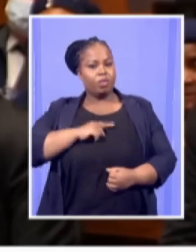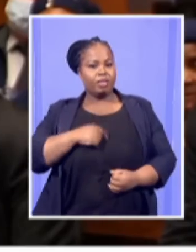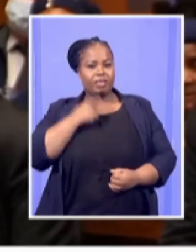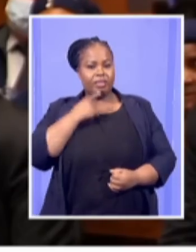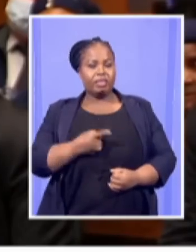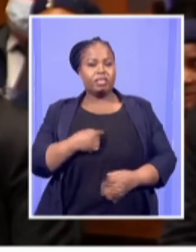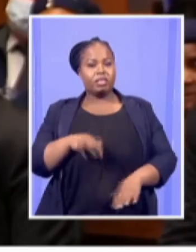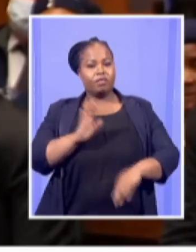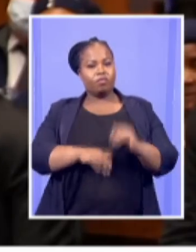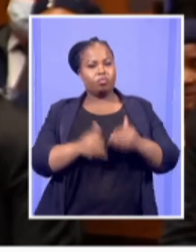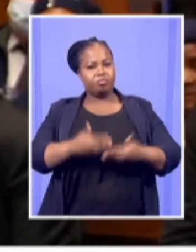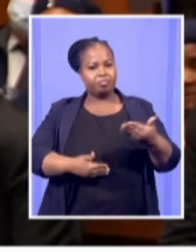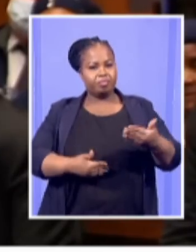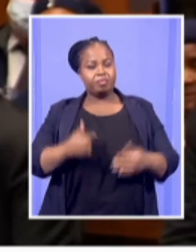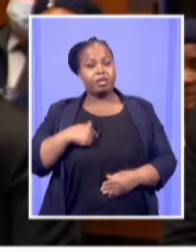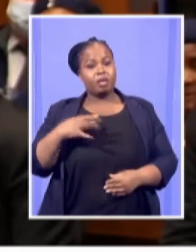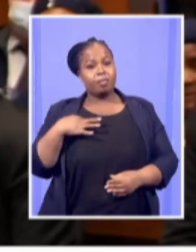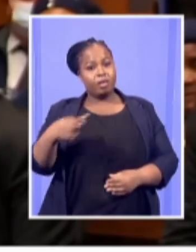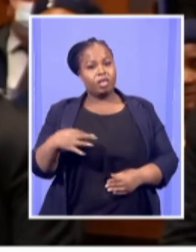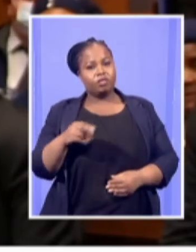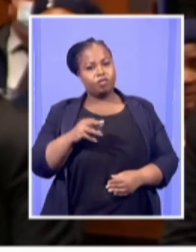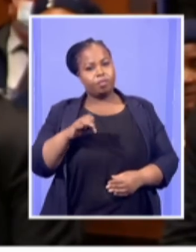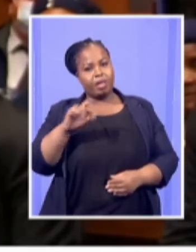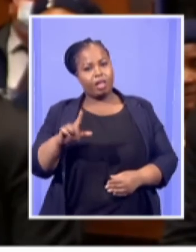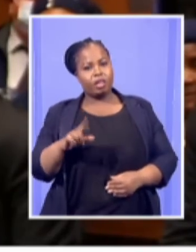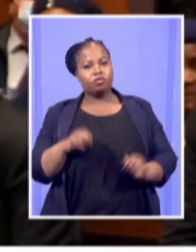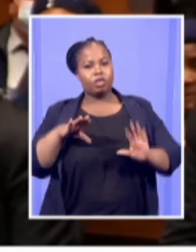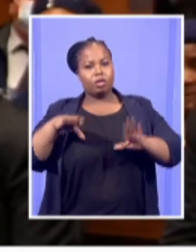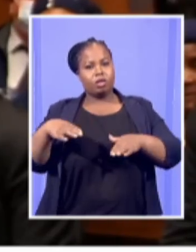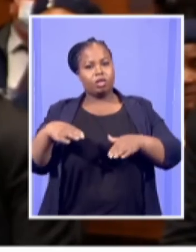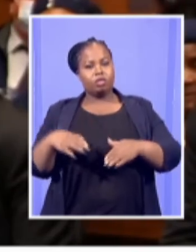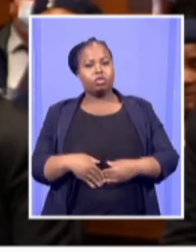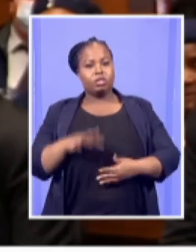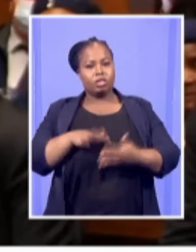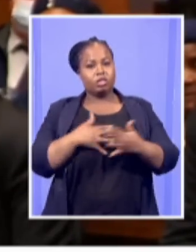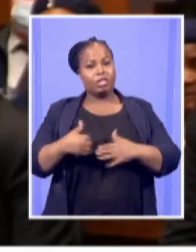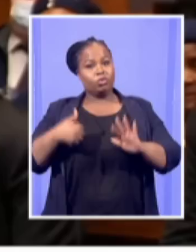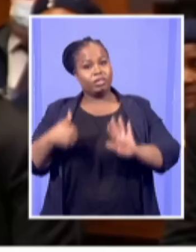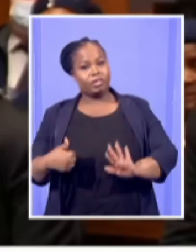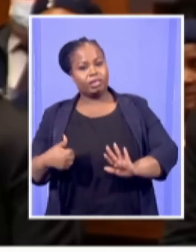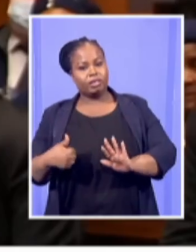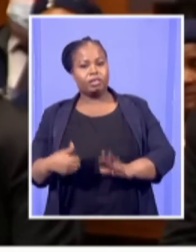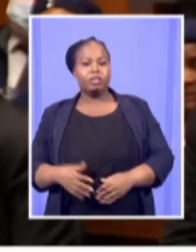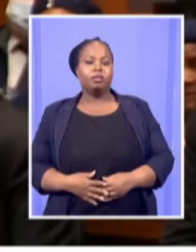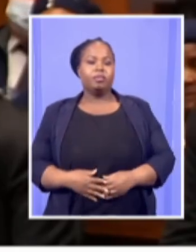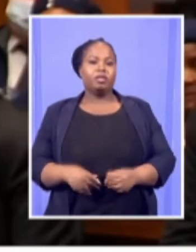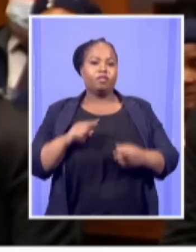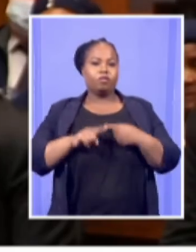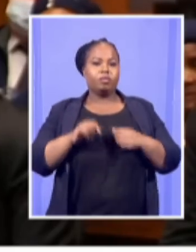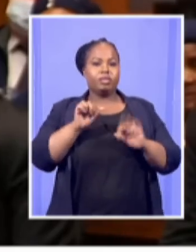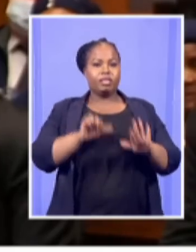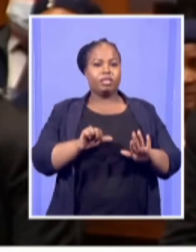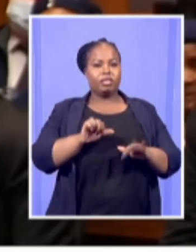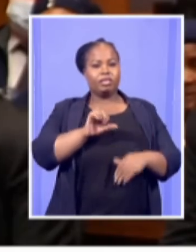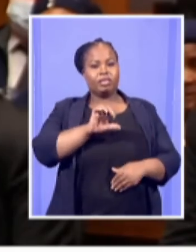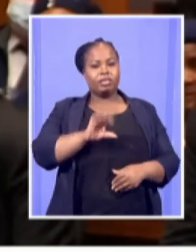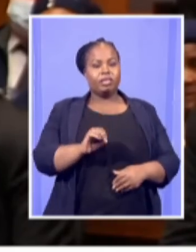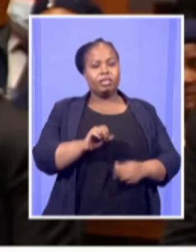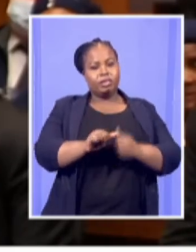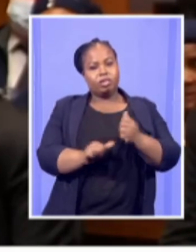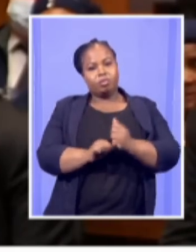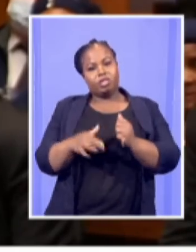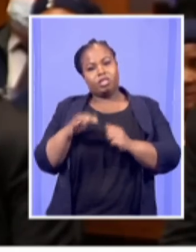aforesaid charges, my application for bail fall under the category of a Schedule 6 offence in terms of Section 60, subsection